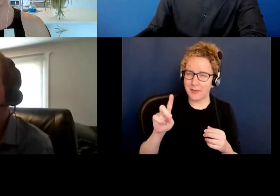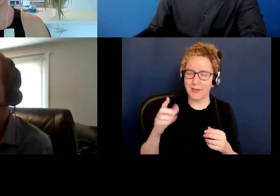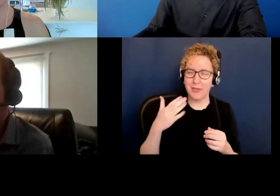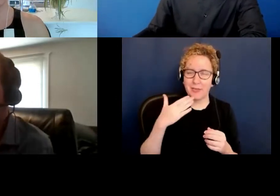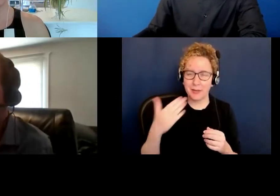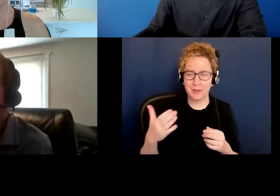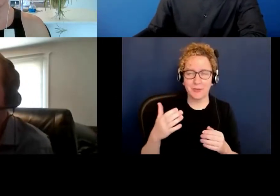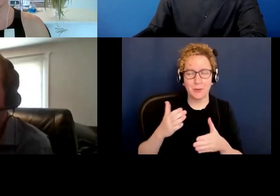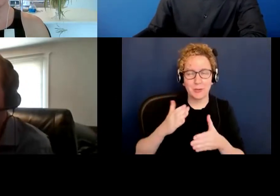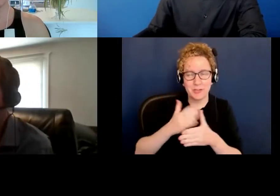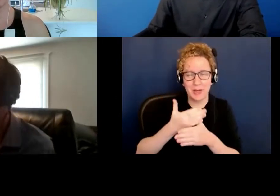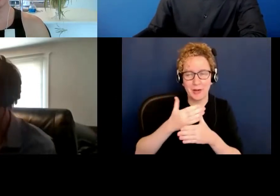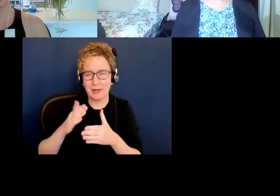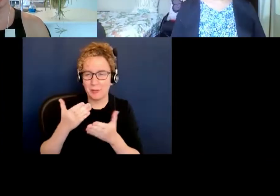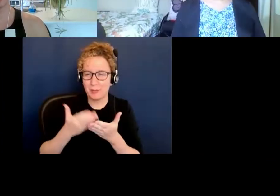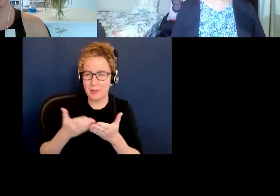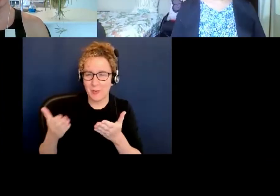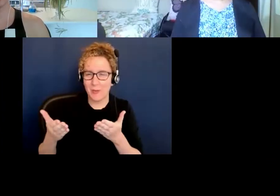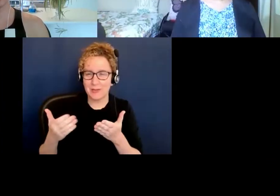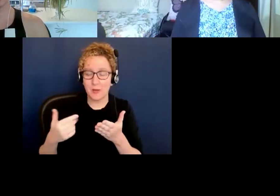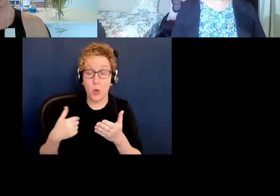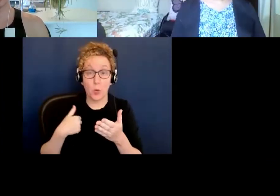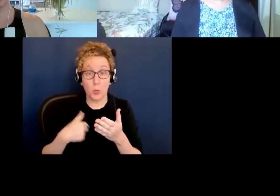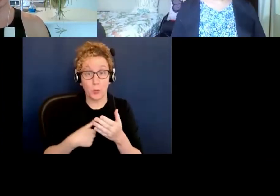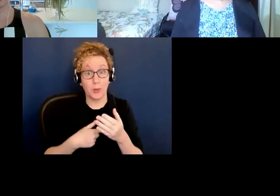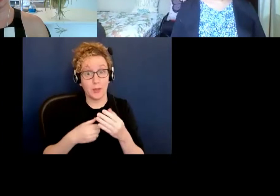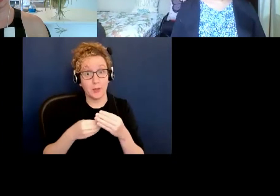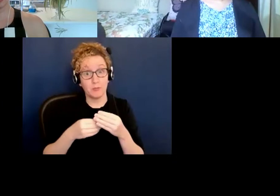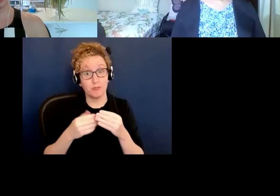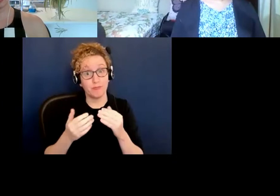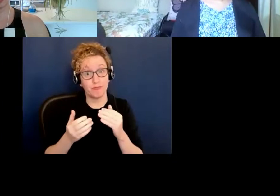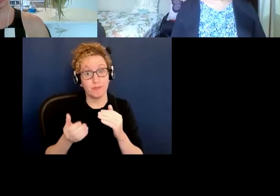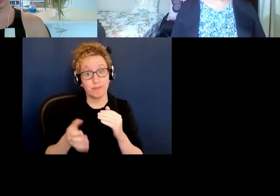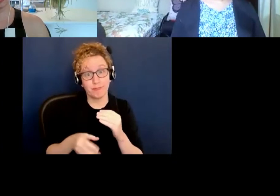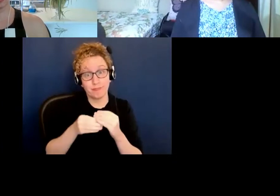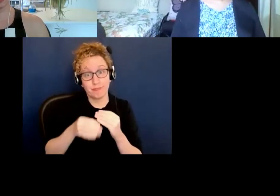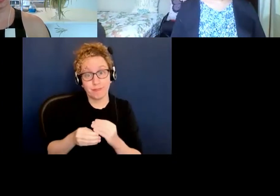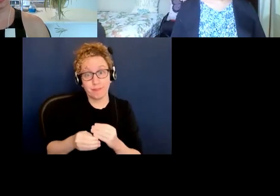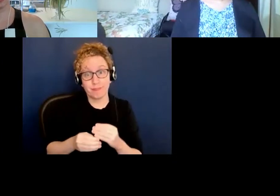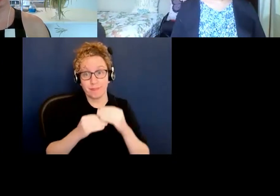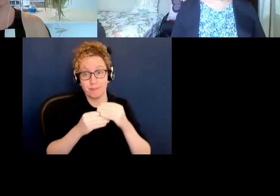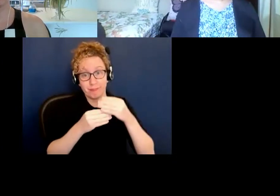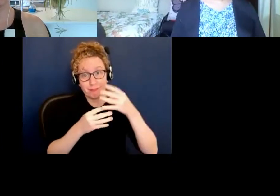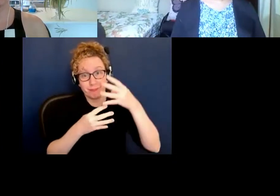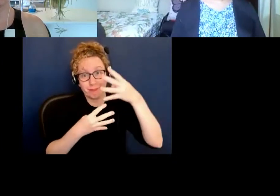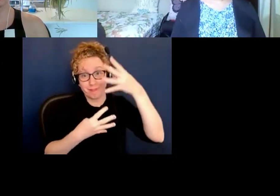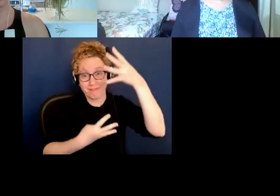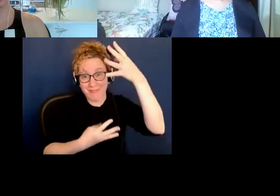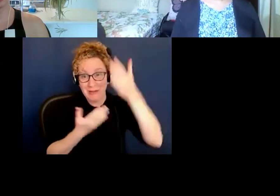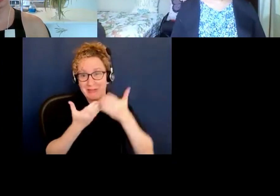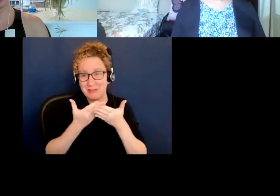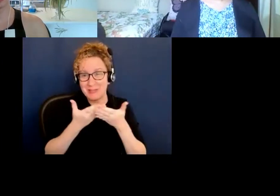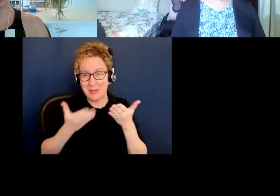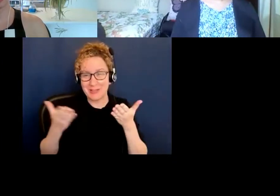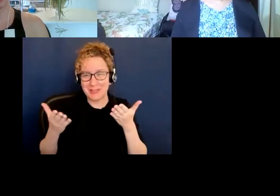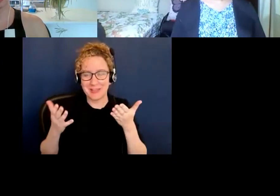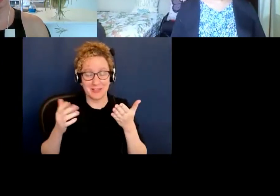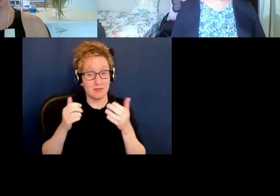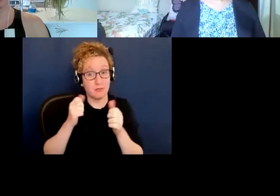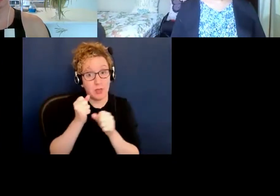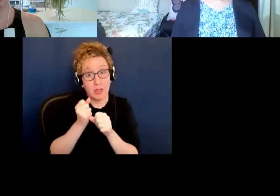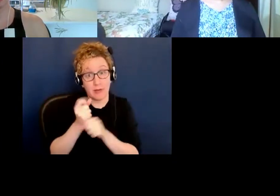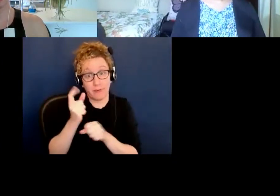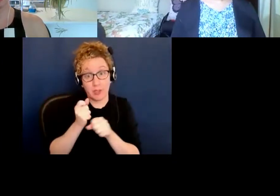stay innovative each year. Everything changes and evolves, and we want to stay on top of that.